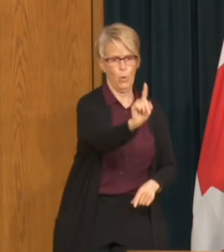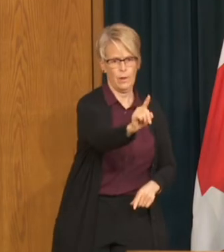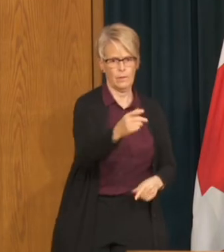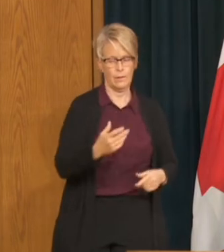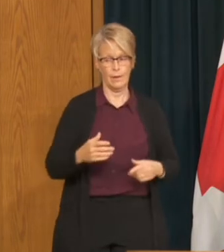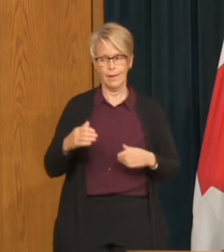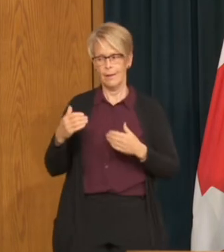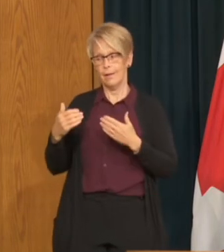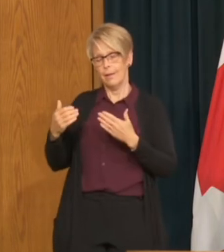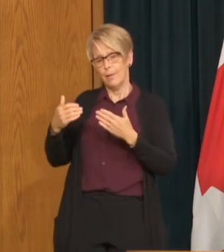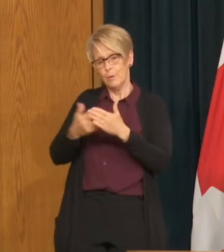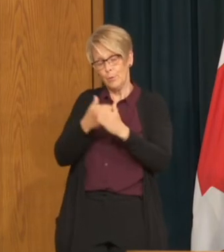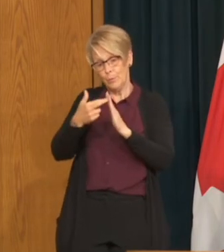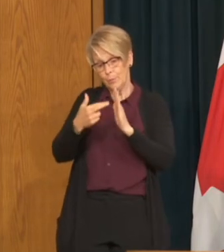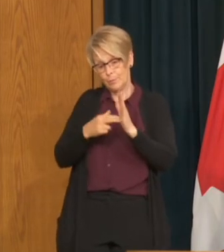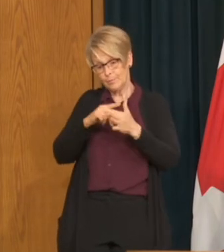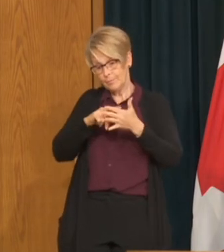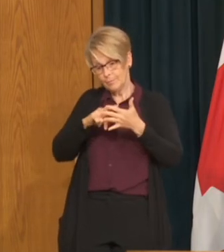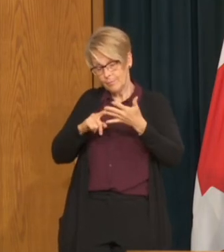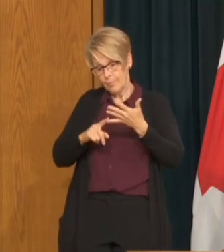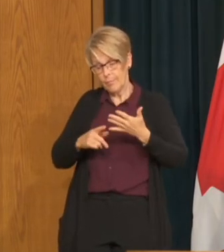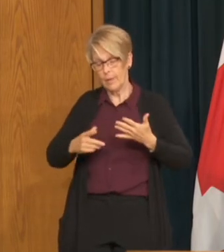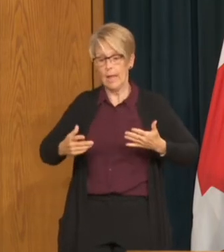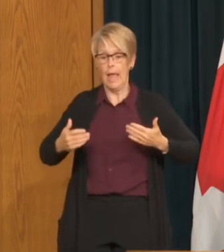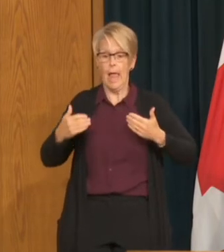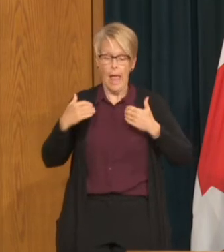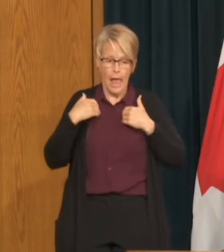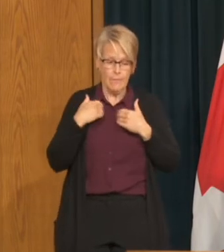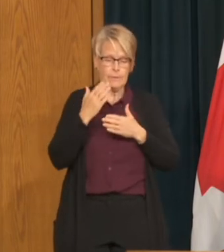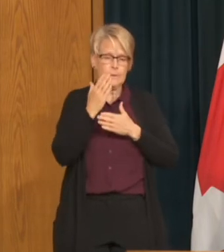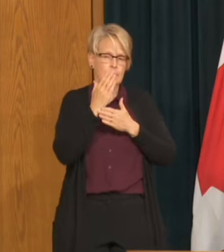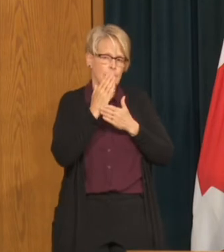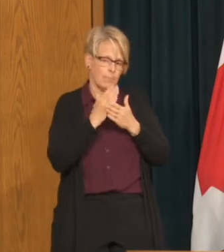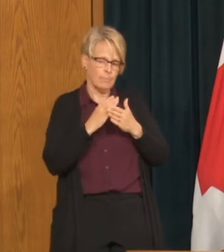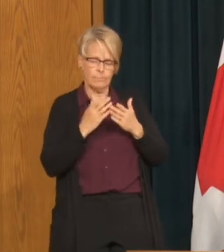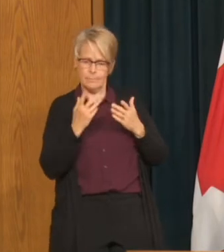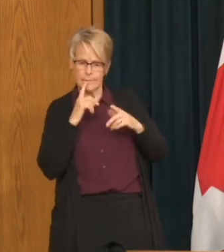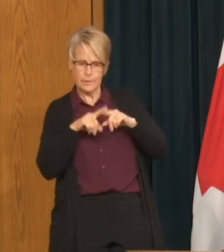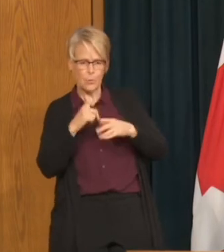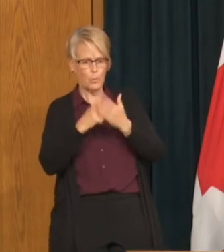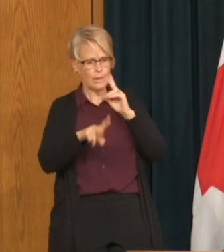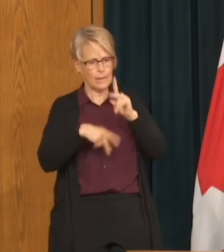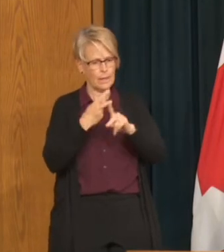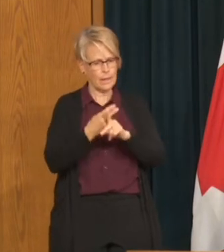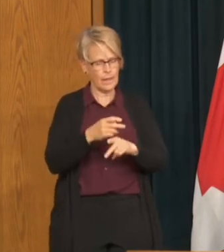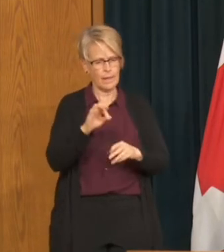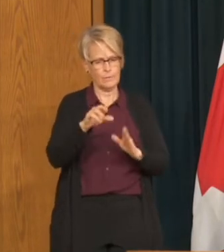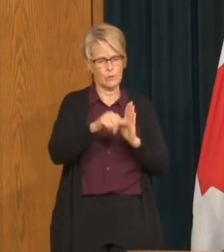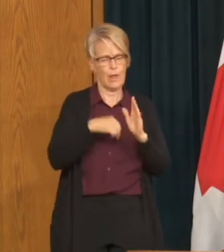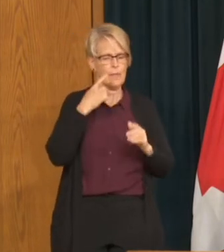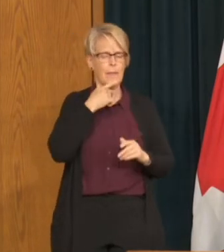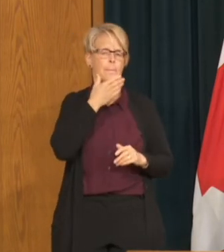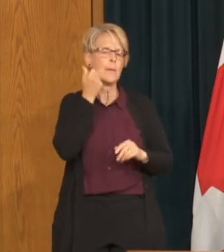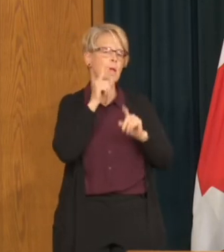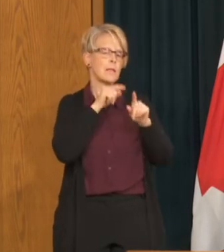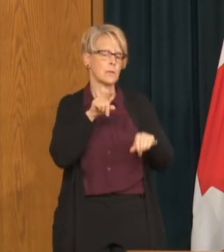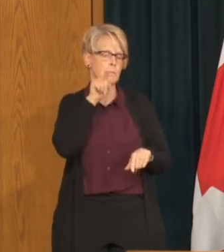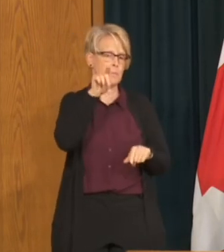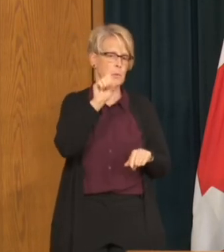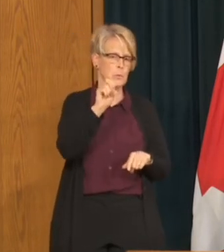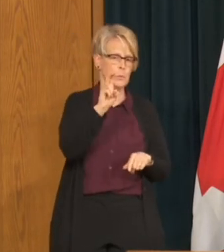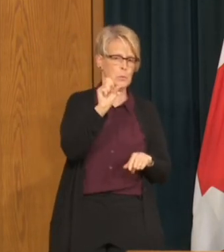With the new criteria, there are some aspects of what type of surgery you're receiving, but I think Susan probably would be the best one